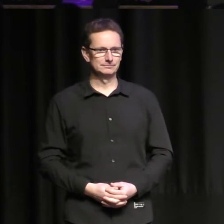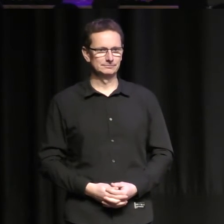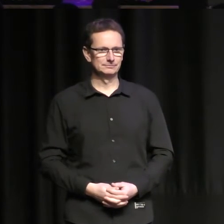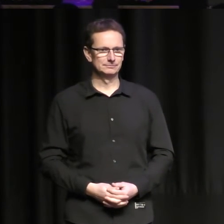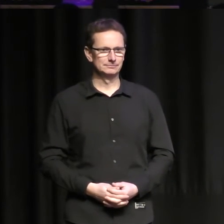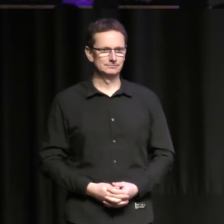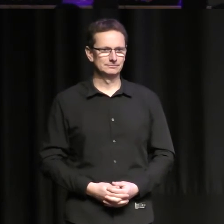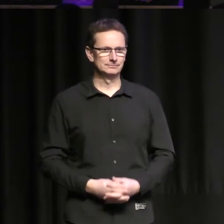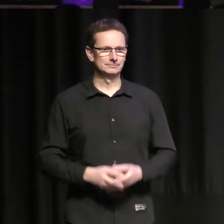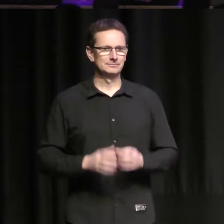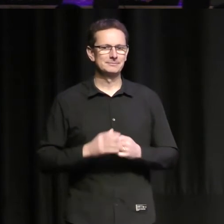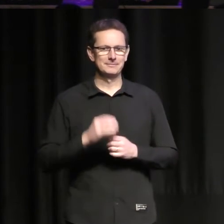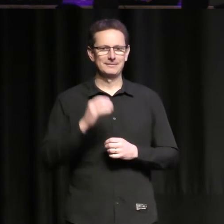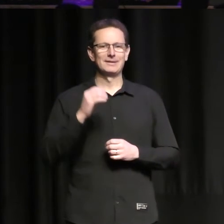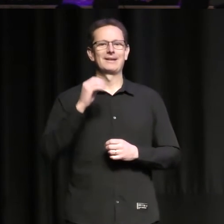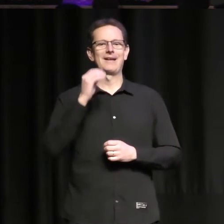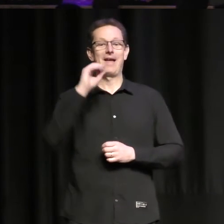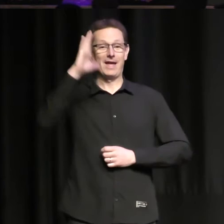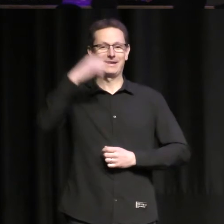Hello, Guy. We met yesterday.